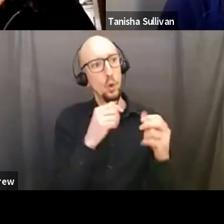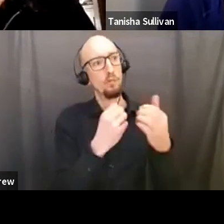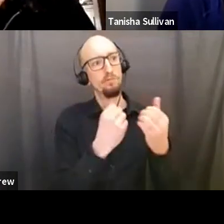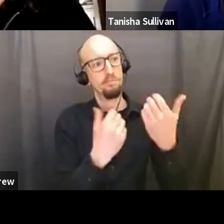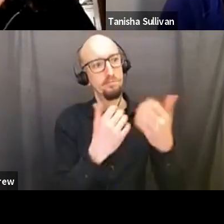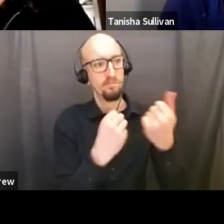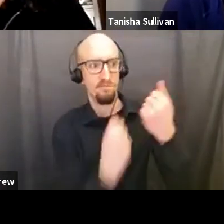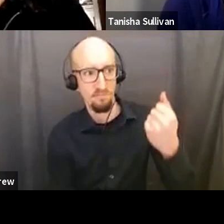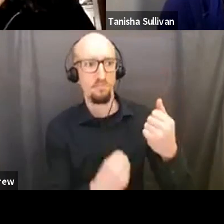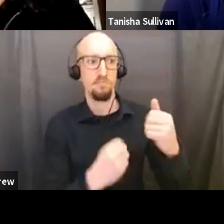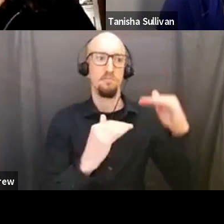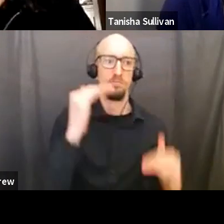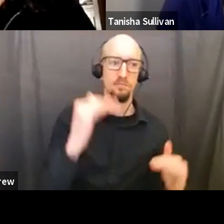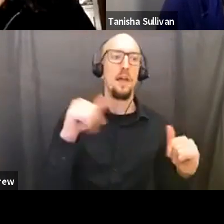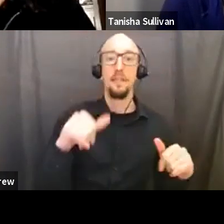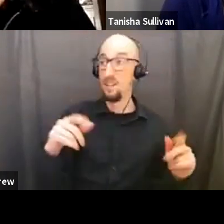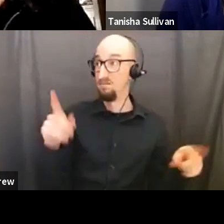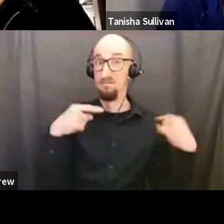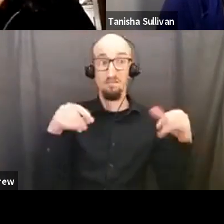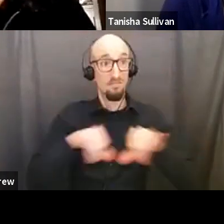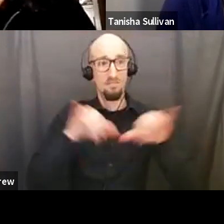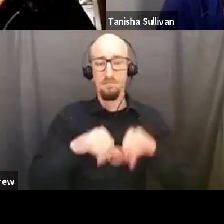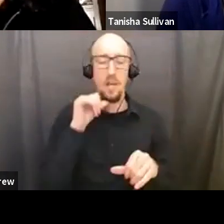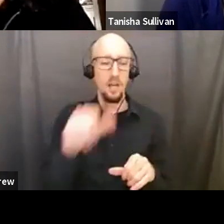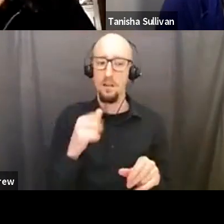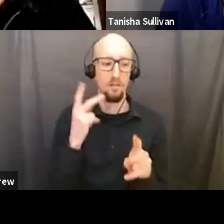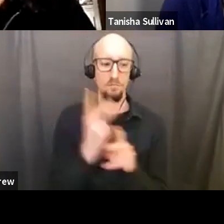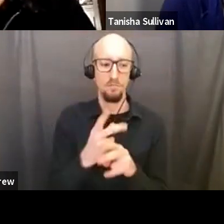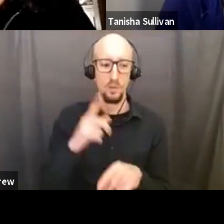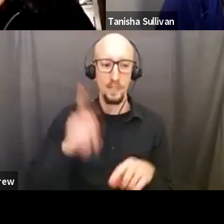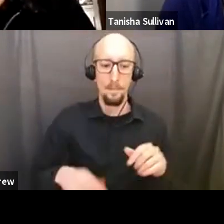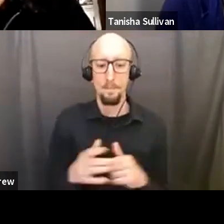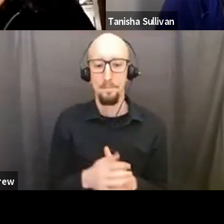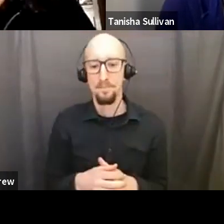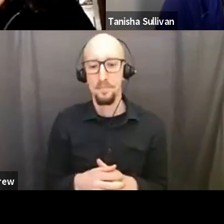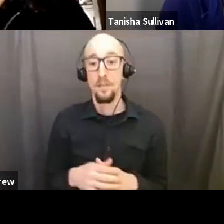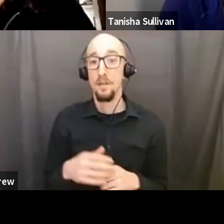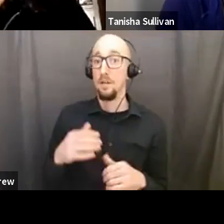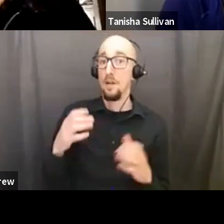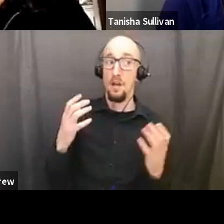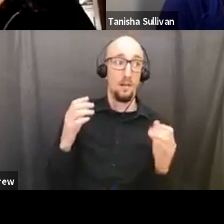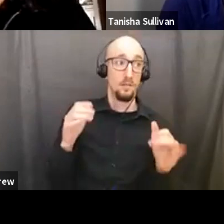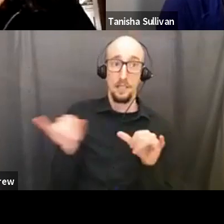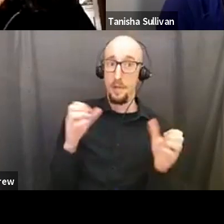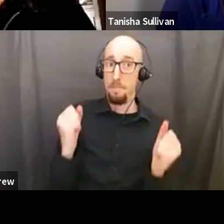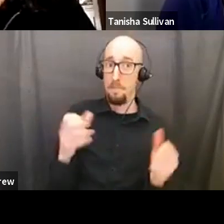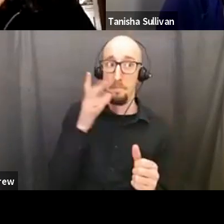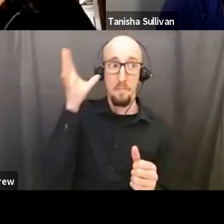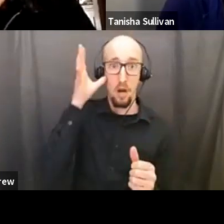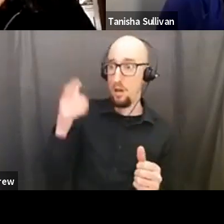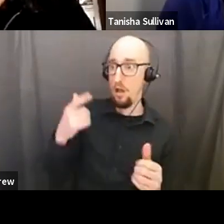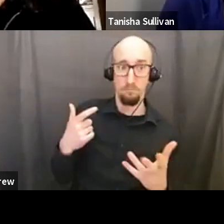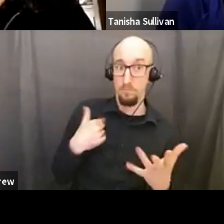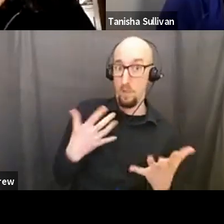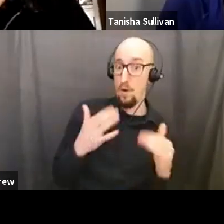status quo is not an option. Like many parents, I assume my kids would strive for a seat at BLS because that was presented to us